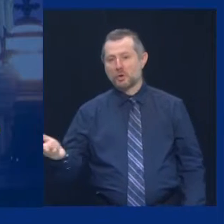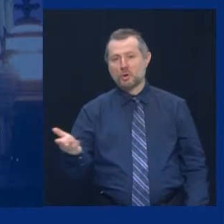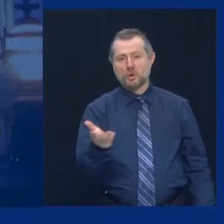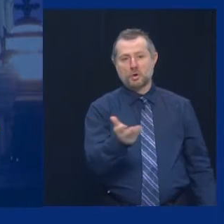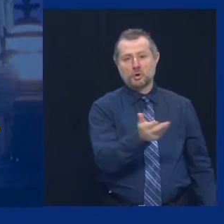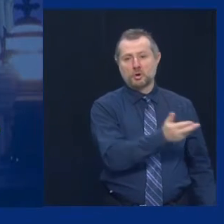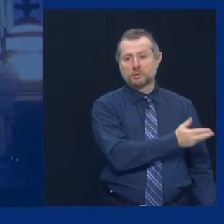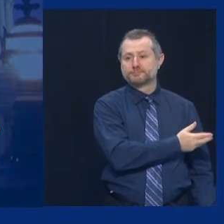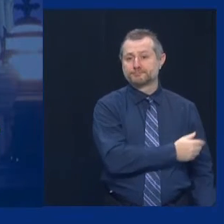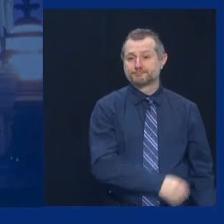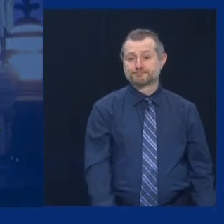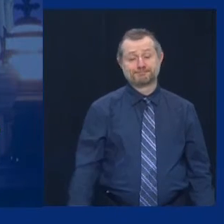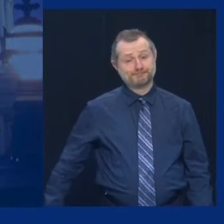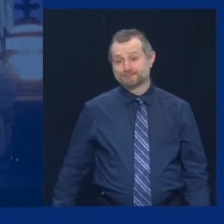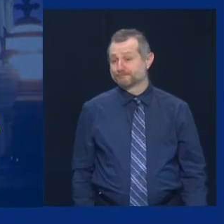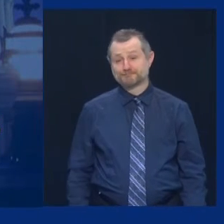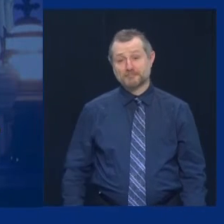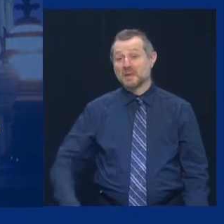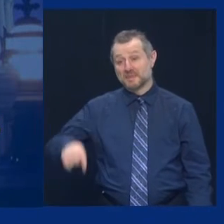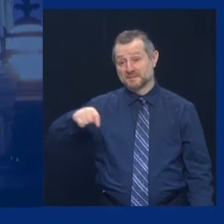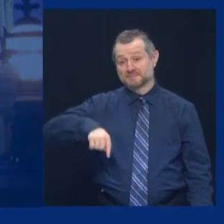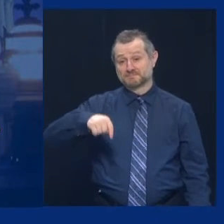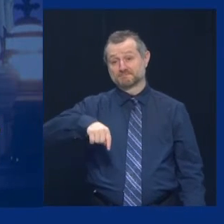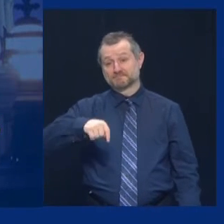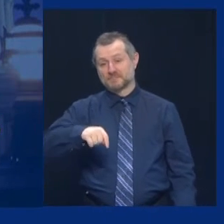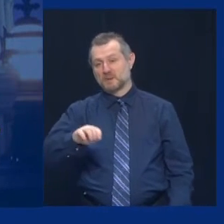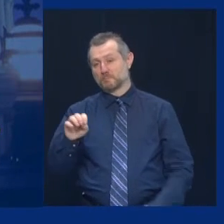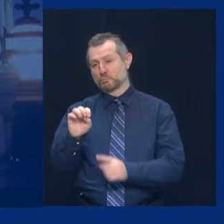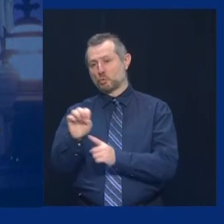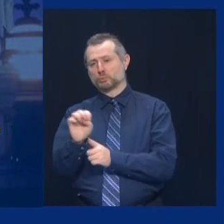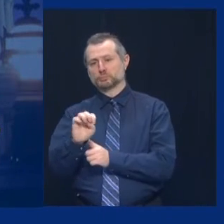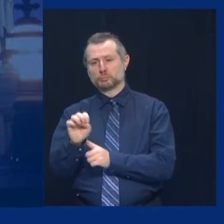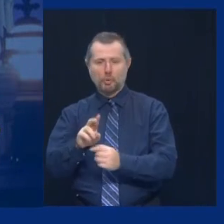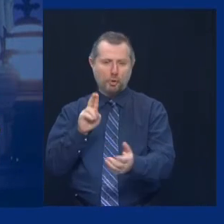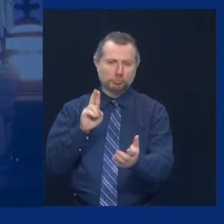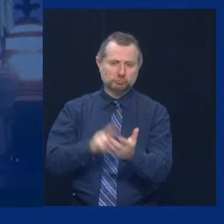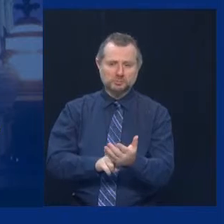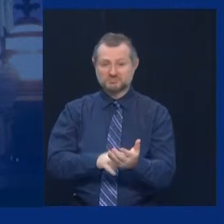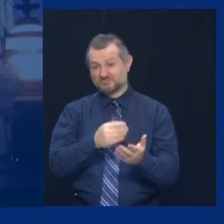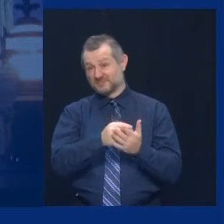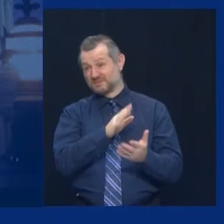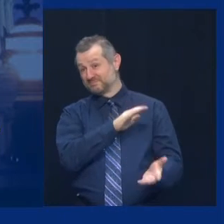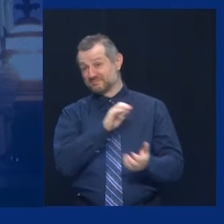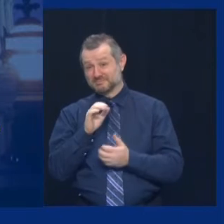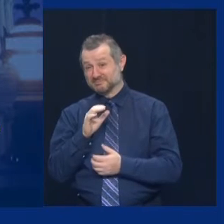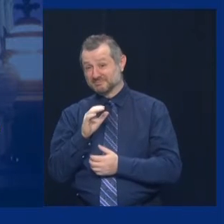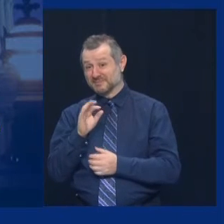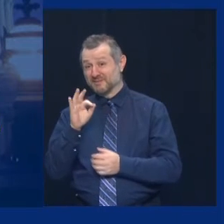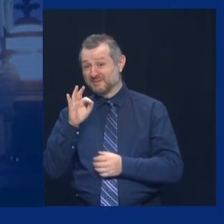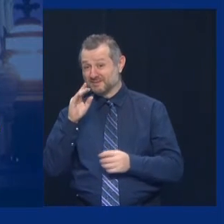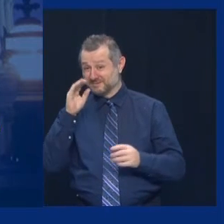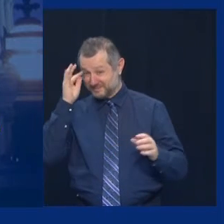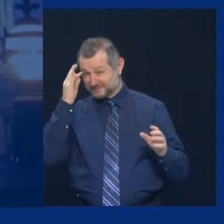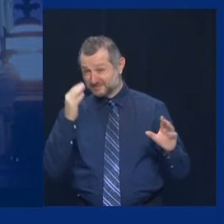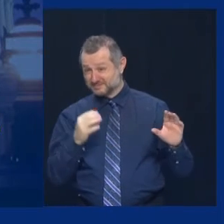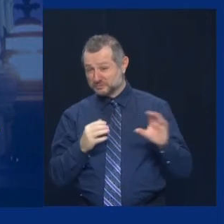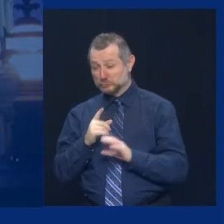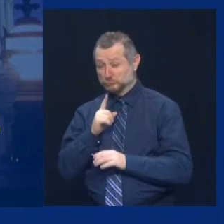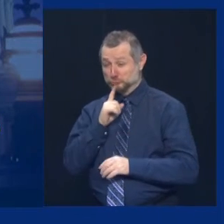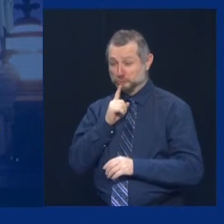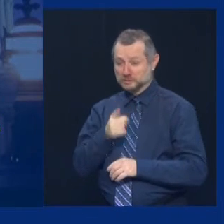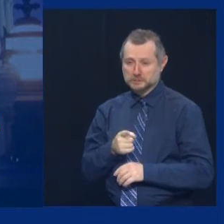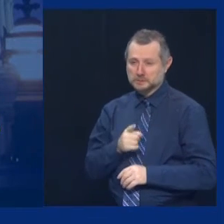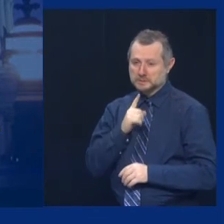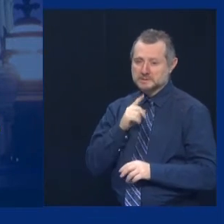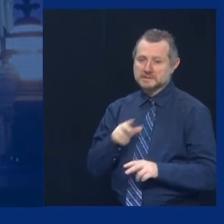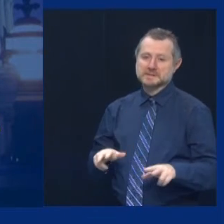This emergency, short-term, whatever you want to call it, it was a Sophie's choice.